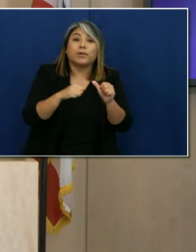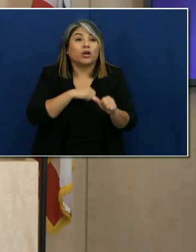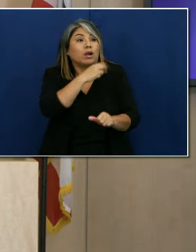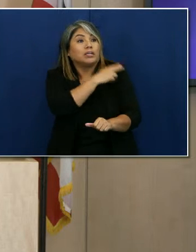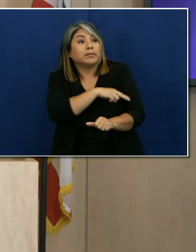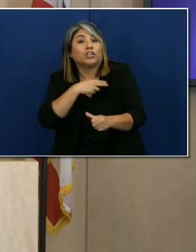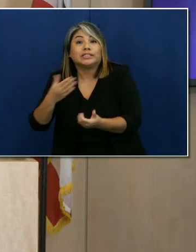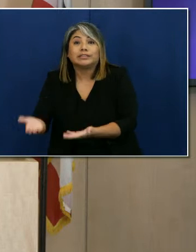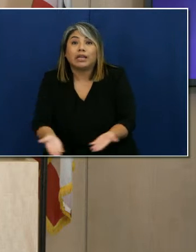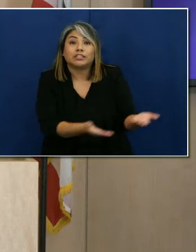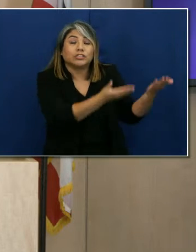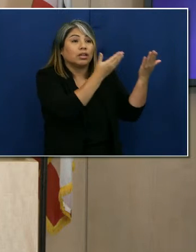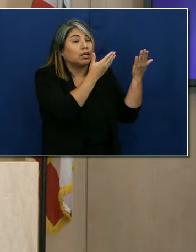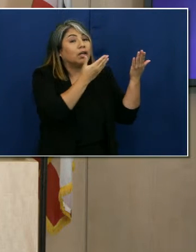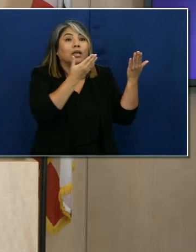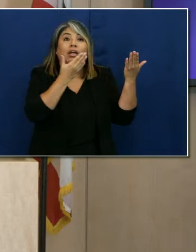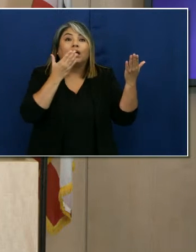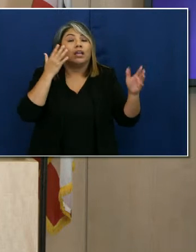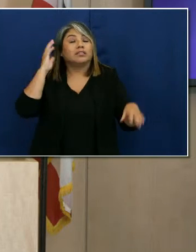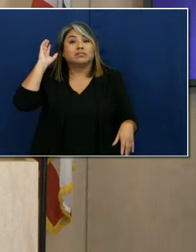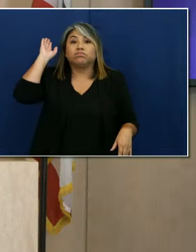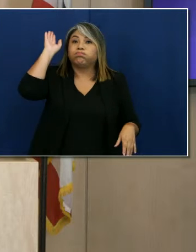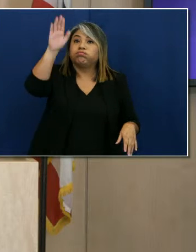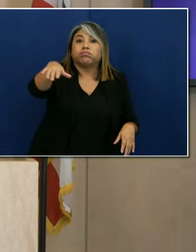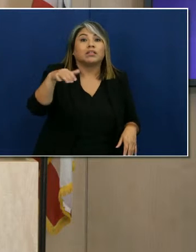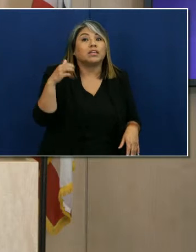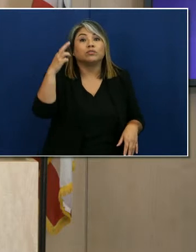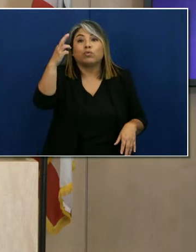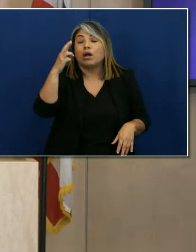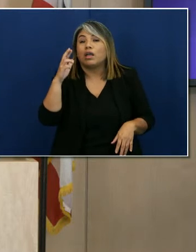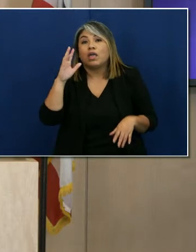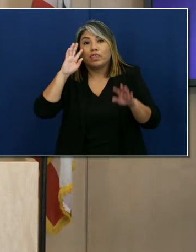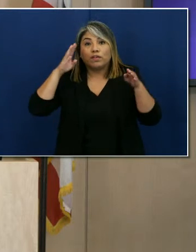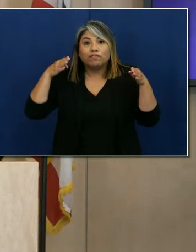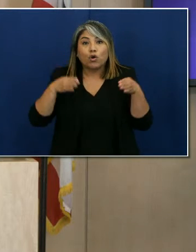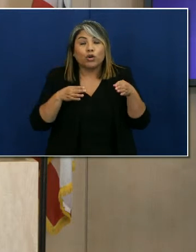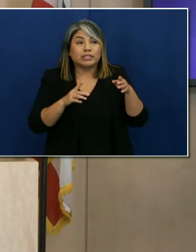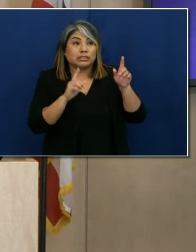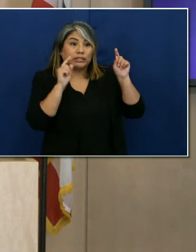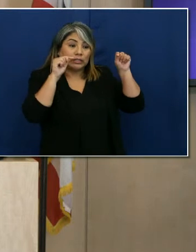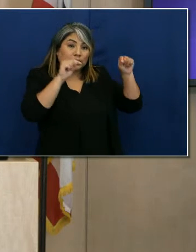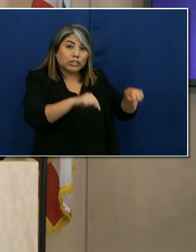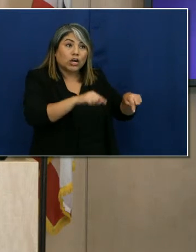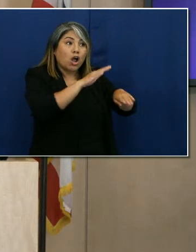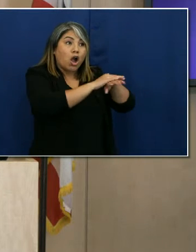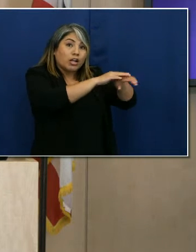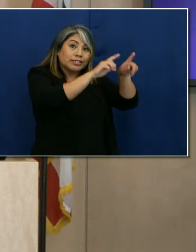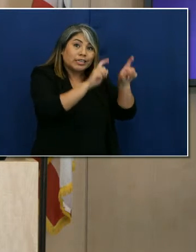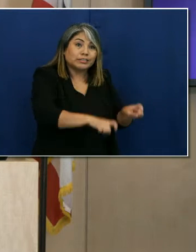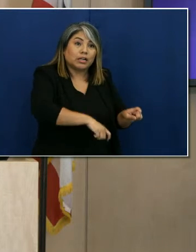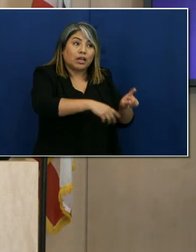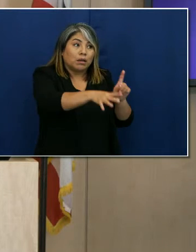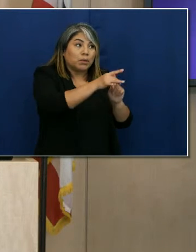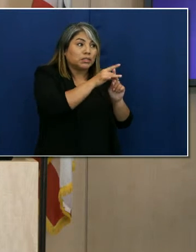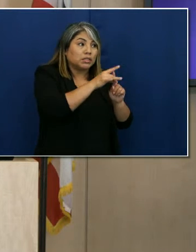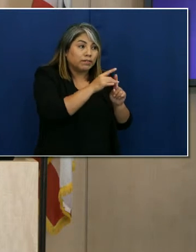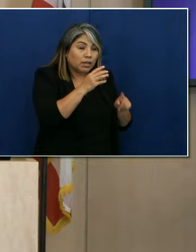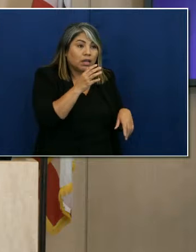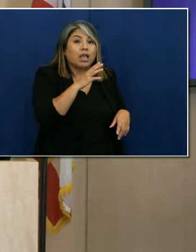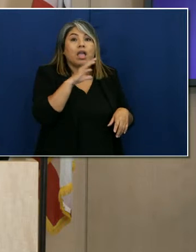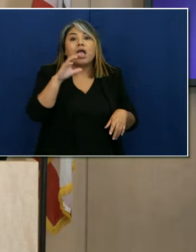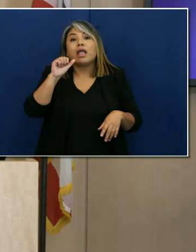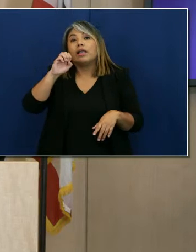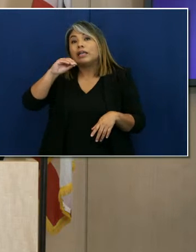hospitalization is further downstream. That's why the focus is upstream on testing positivity and